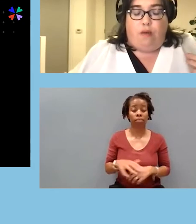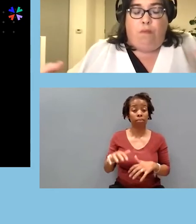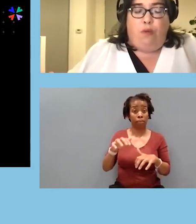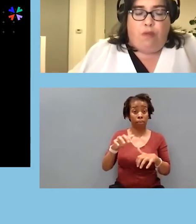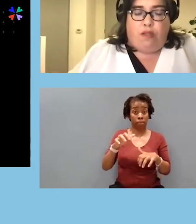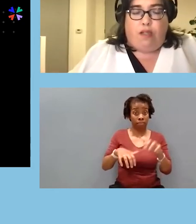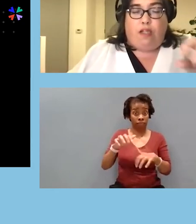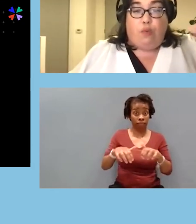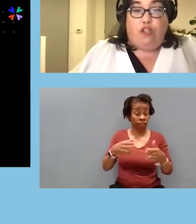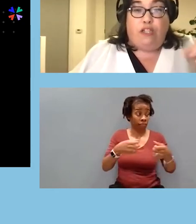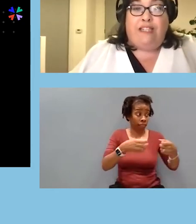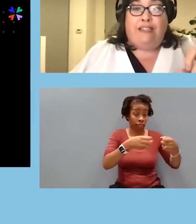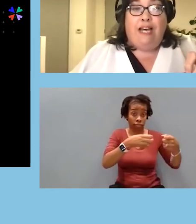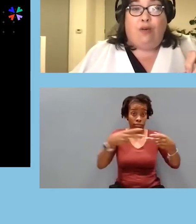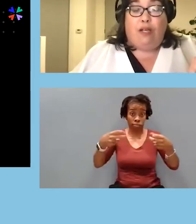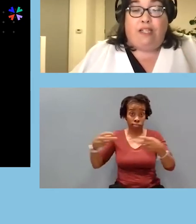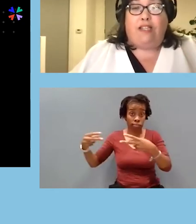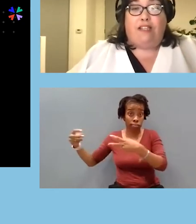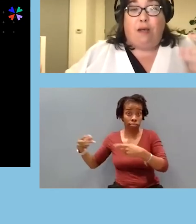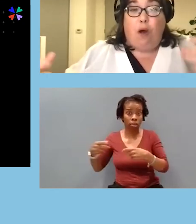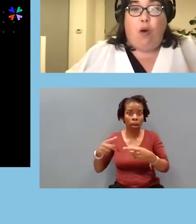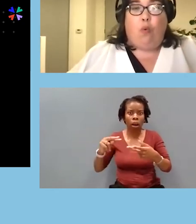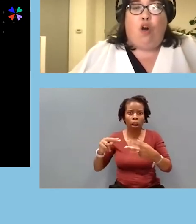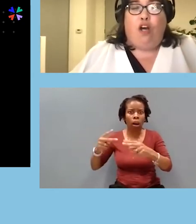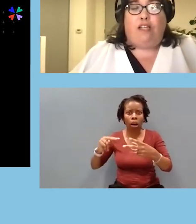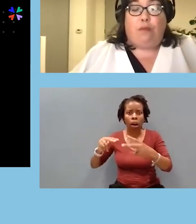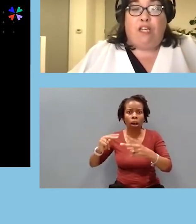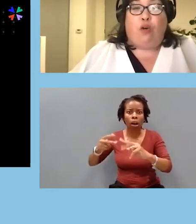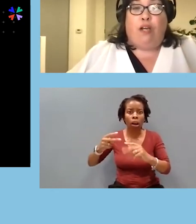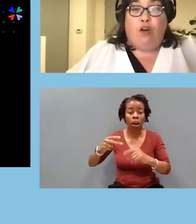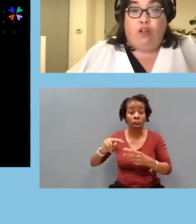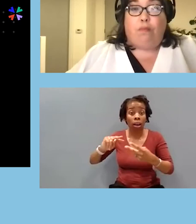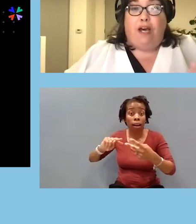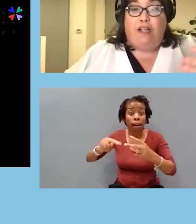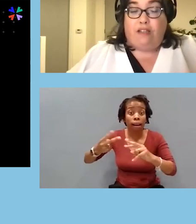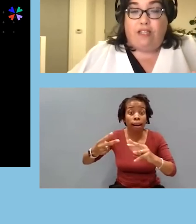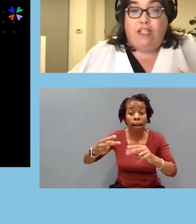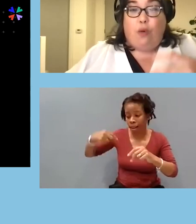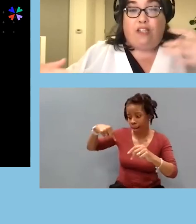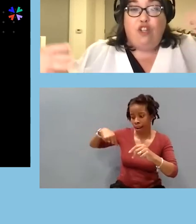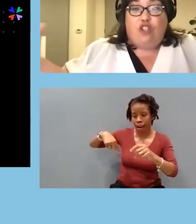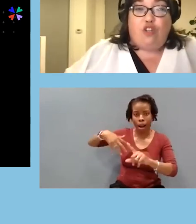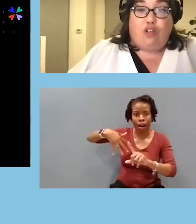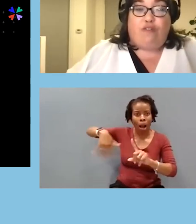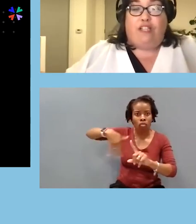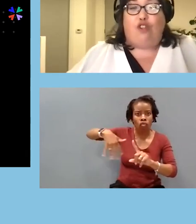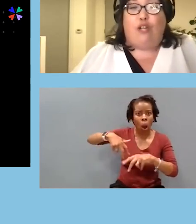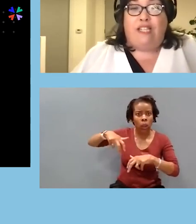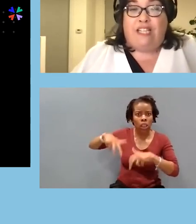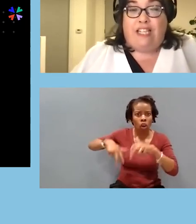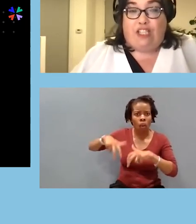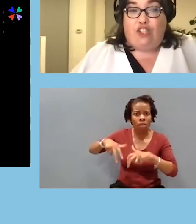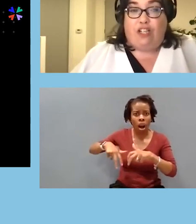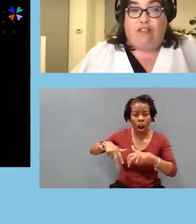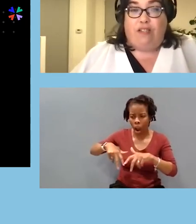the moments that they're switching in and out is the work that's been going on behind the scene where the sonographer is